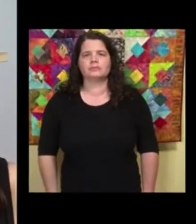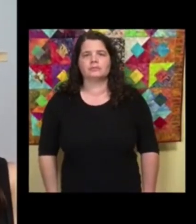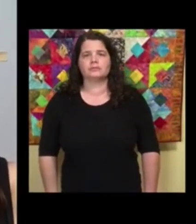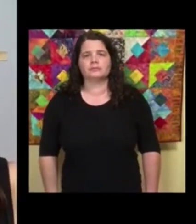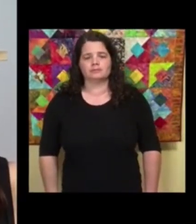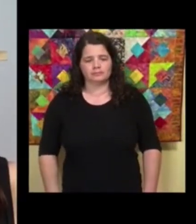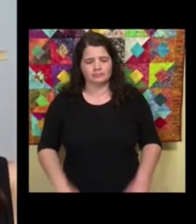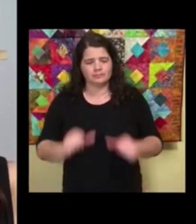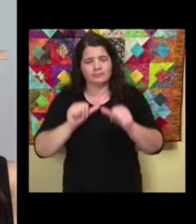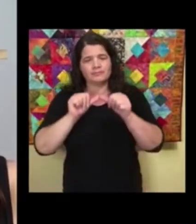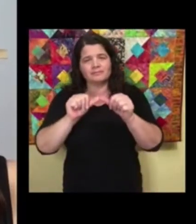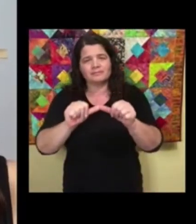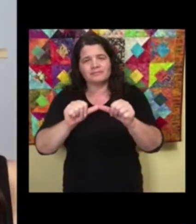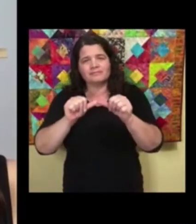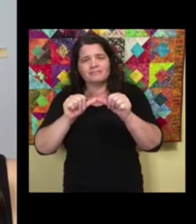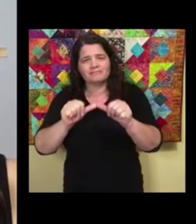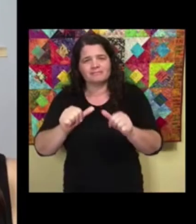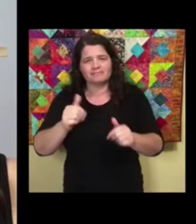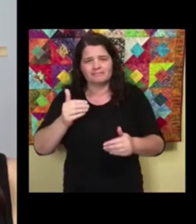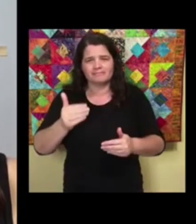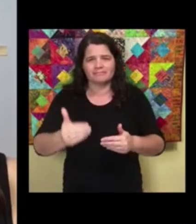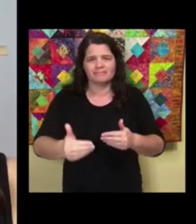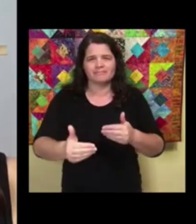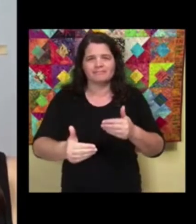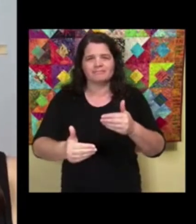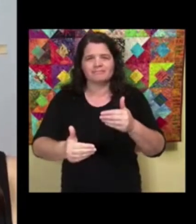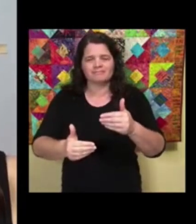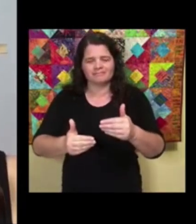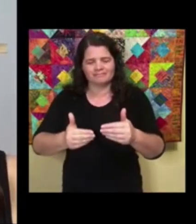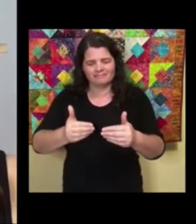Gonna keep on moving